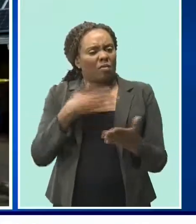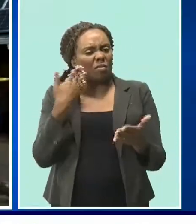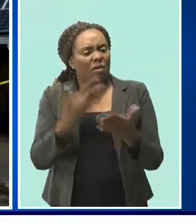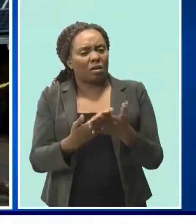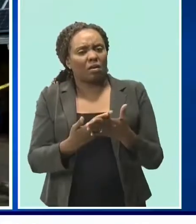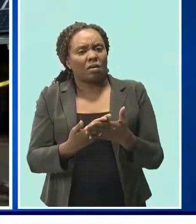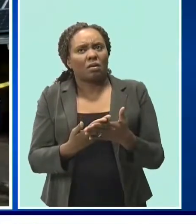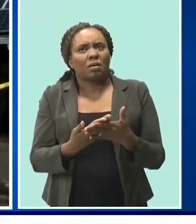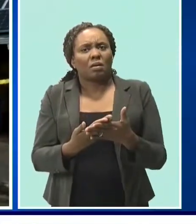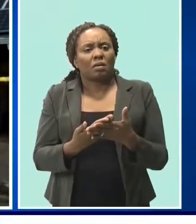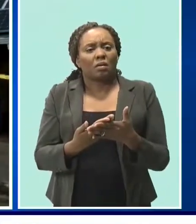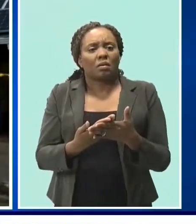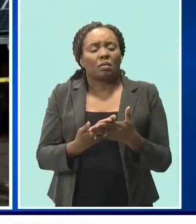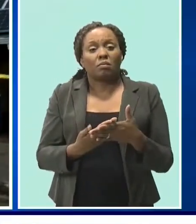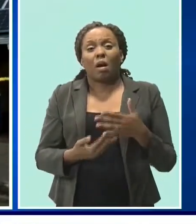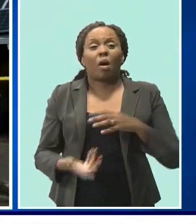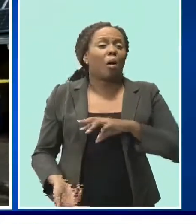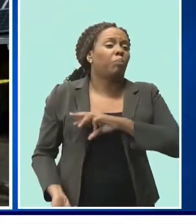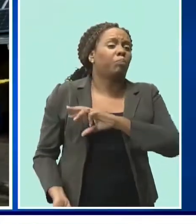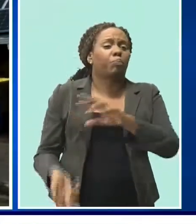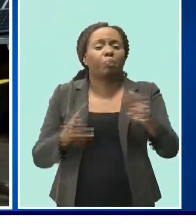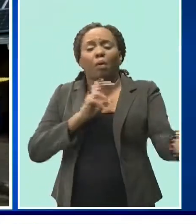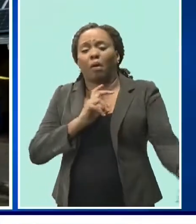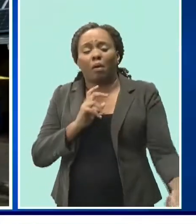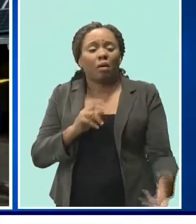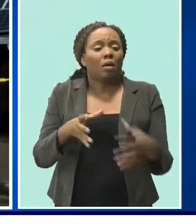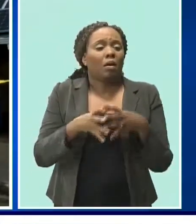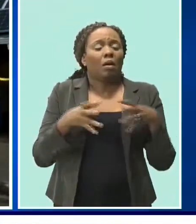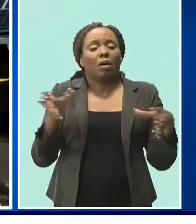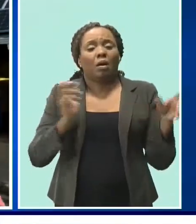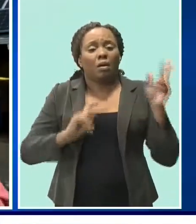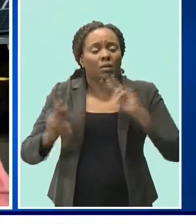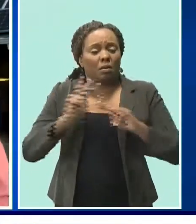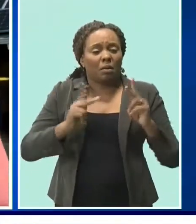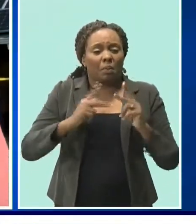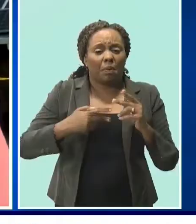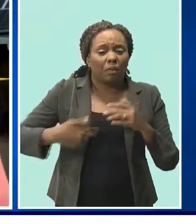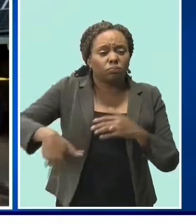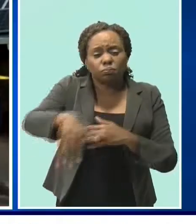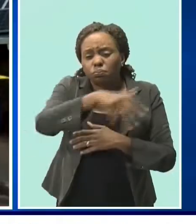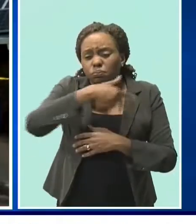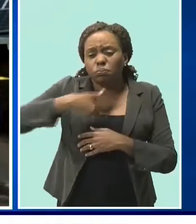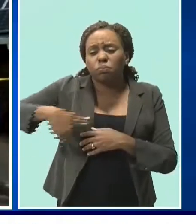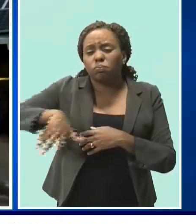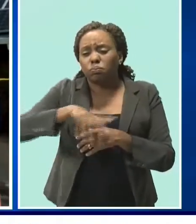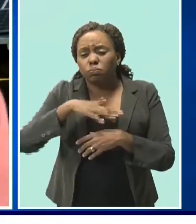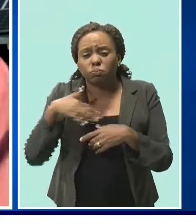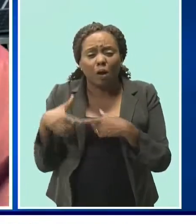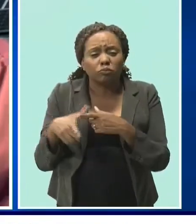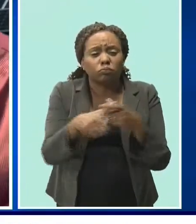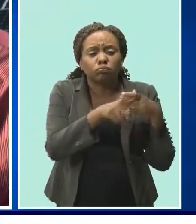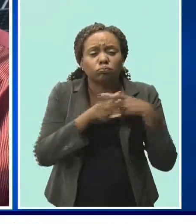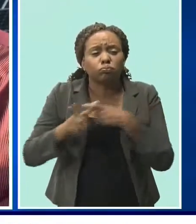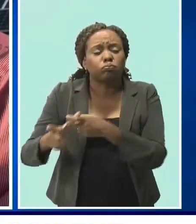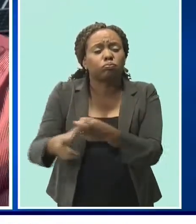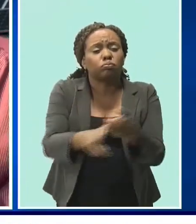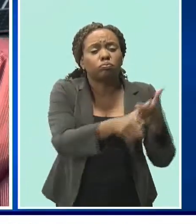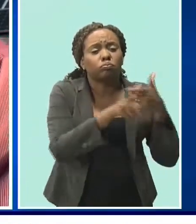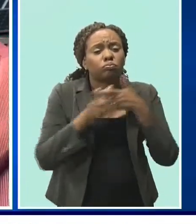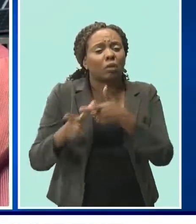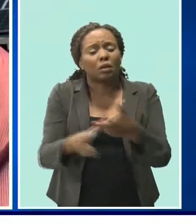was described as pure pandemonium. They had a lot of persons running around. And we noticed that a